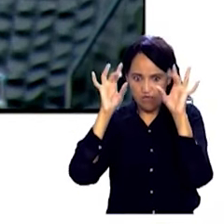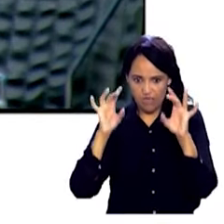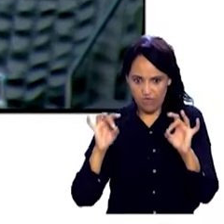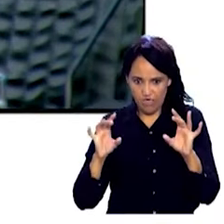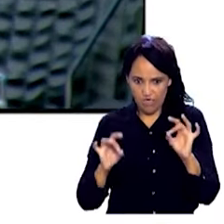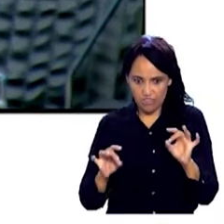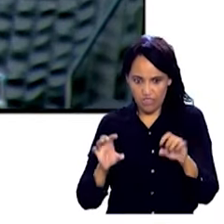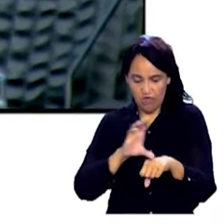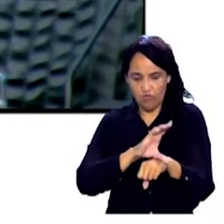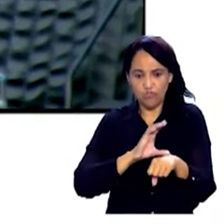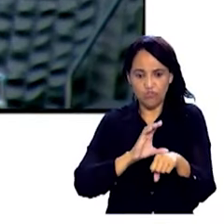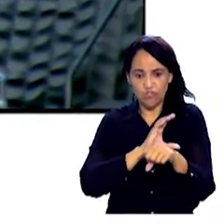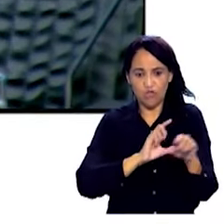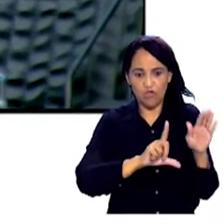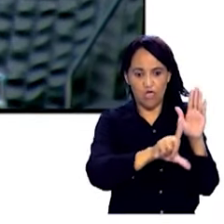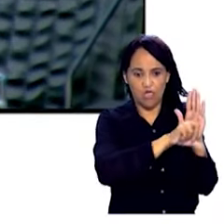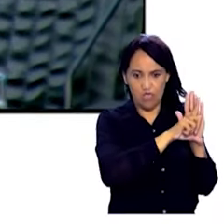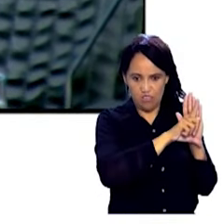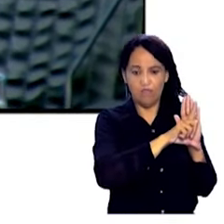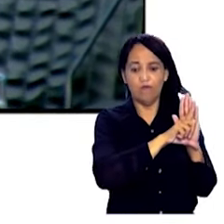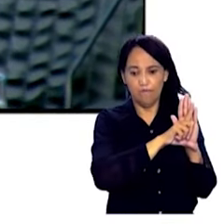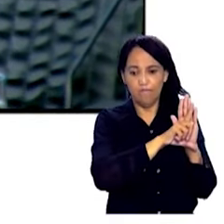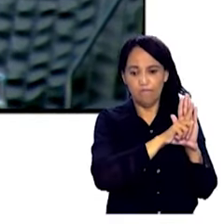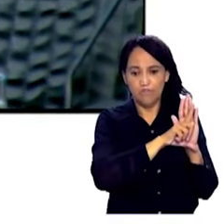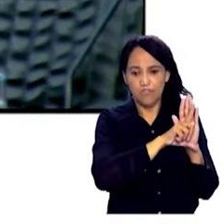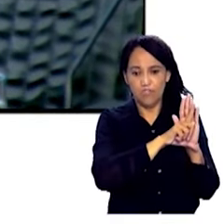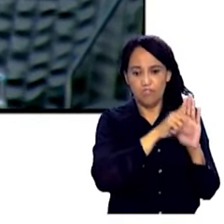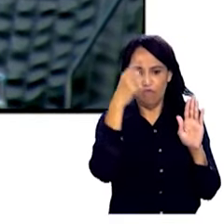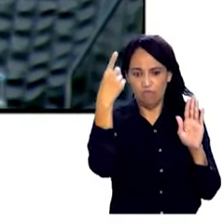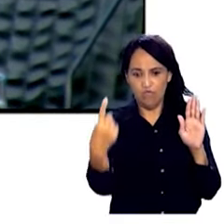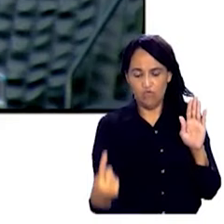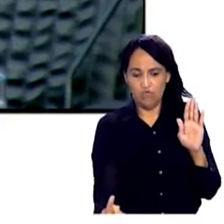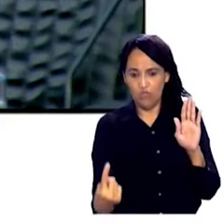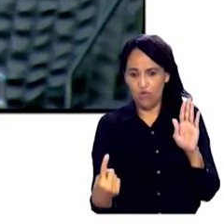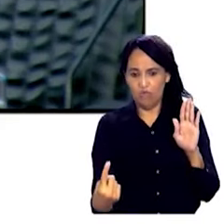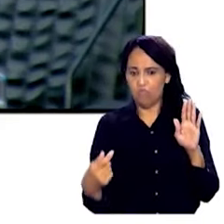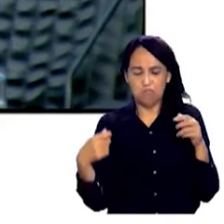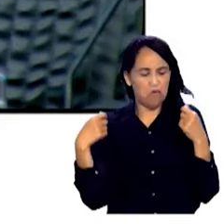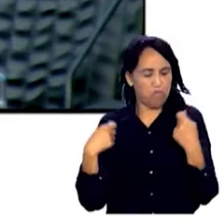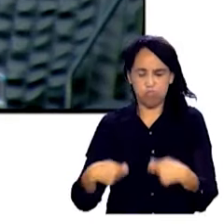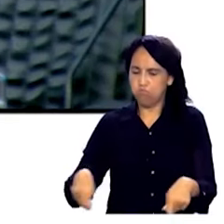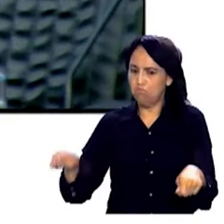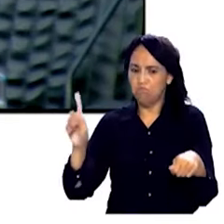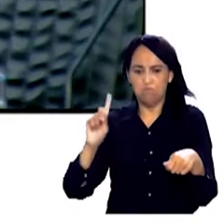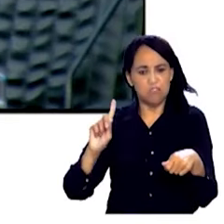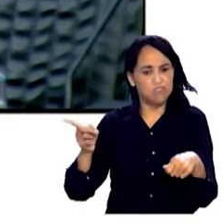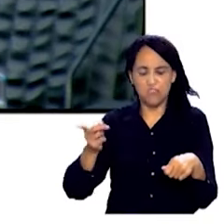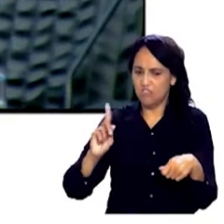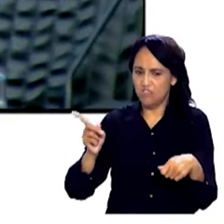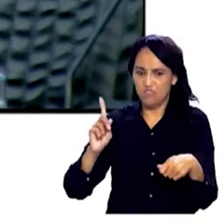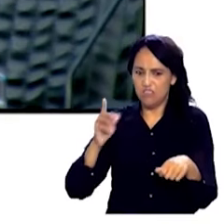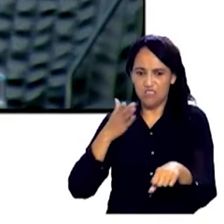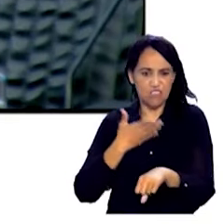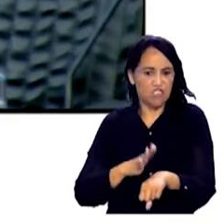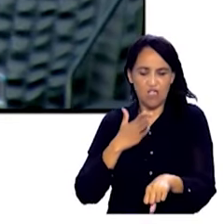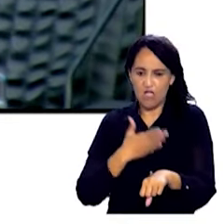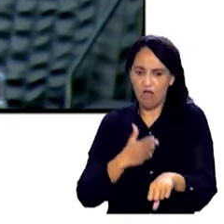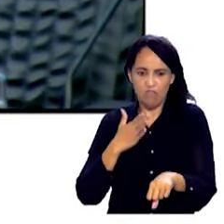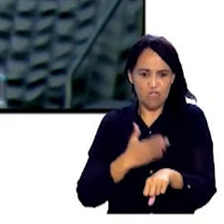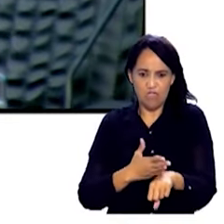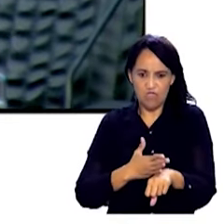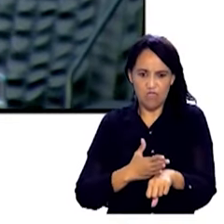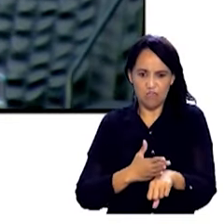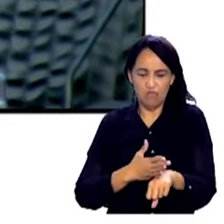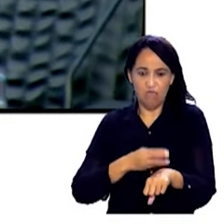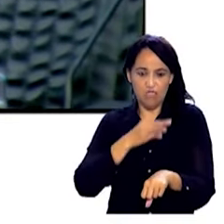not have any judicial Training or even be a lawyer to Become a Justice of the Supreme Court One